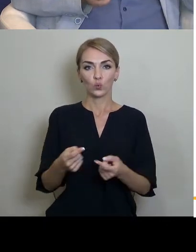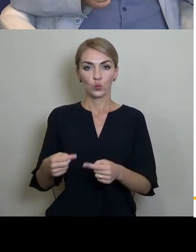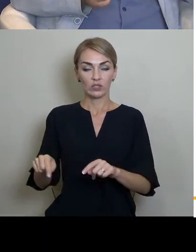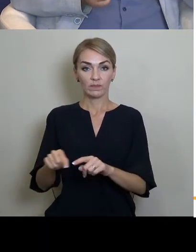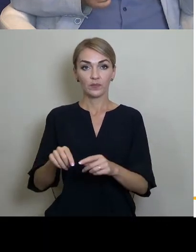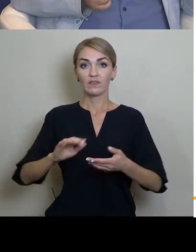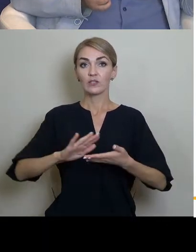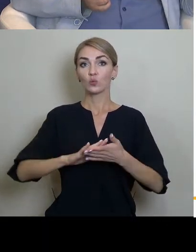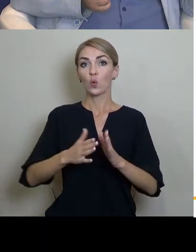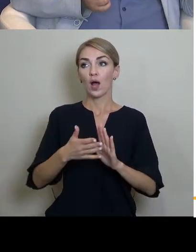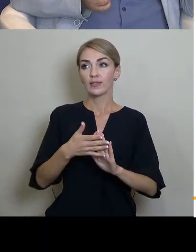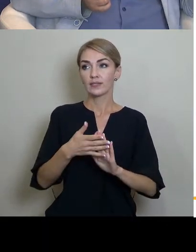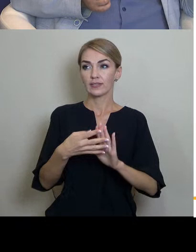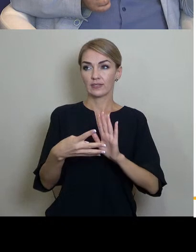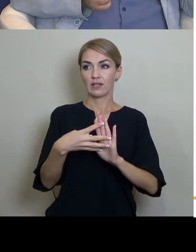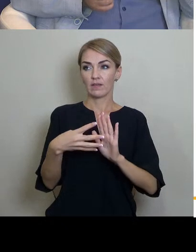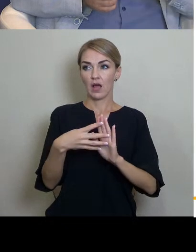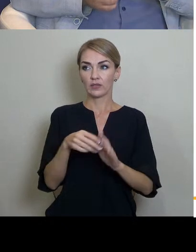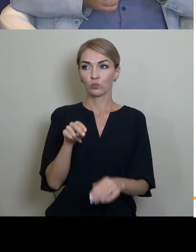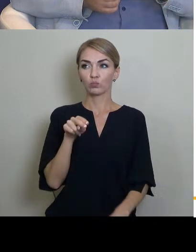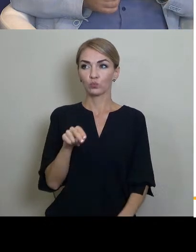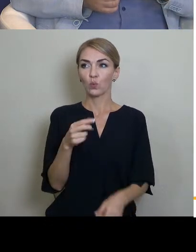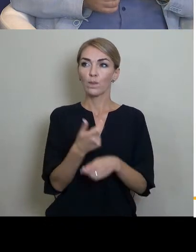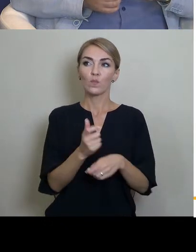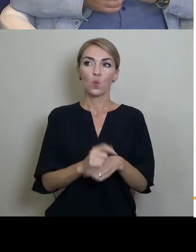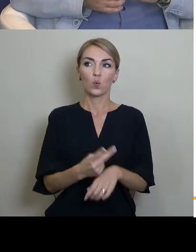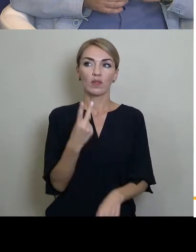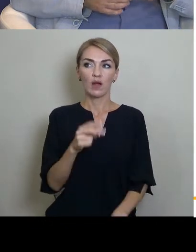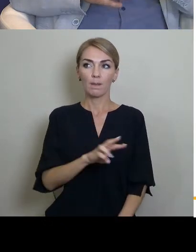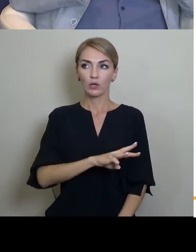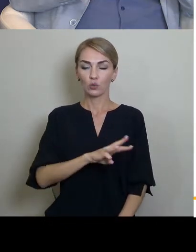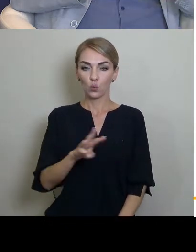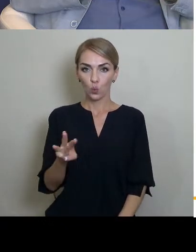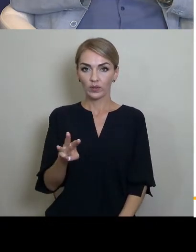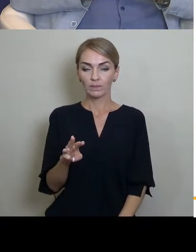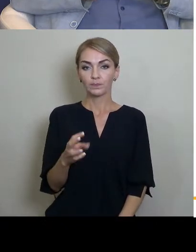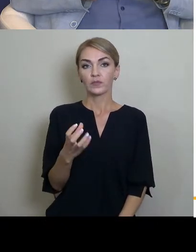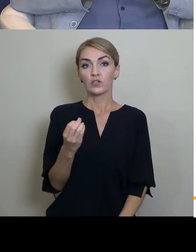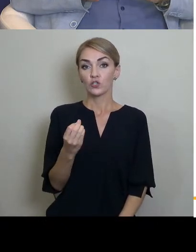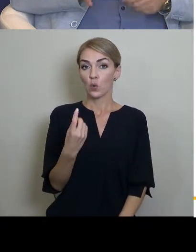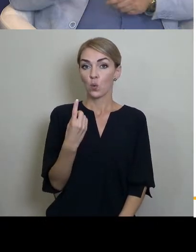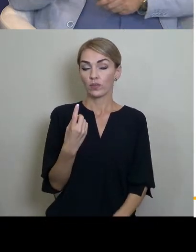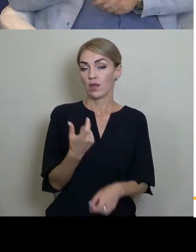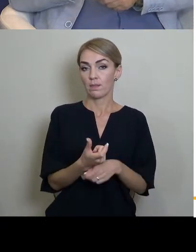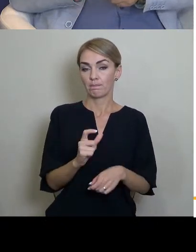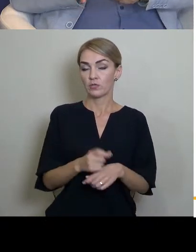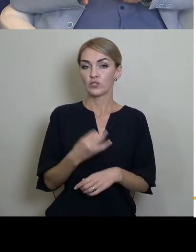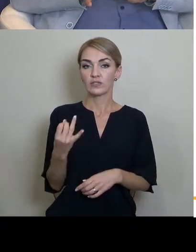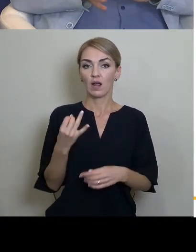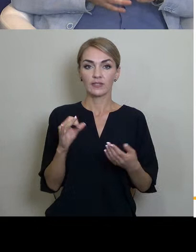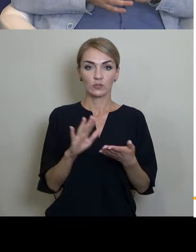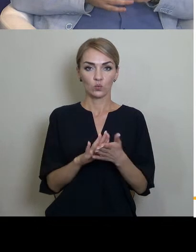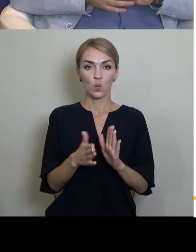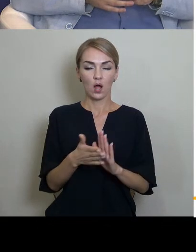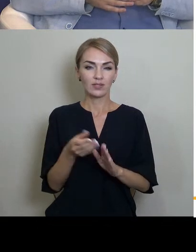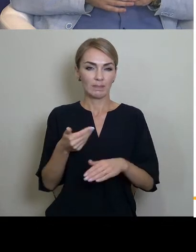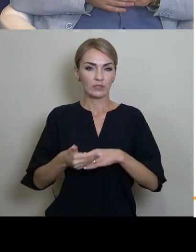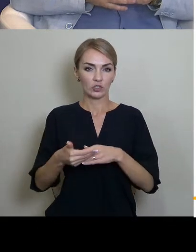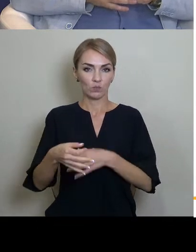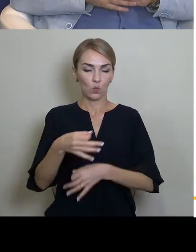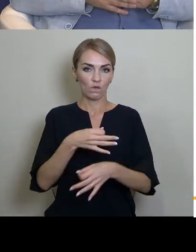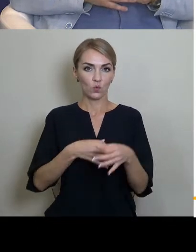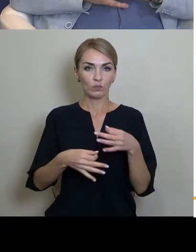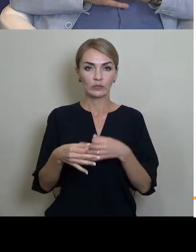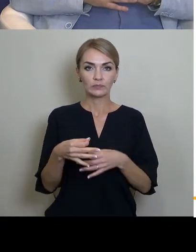we are going to have. And if it is more than 2 million voters, then there is another interesting phenomenon added